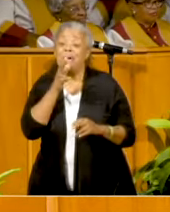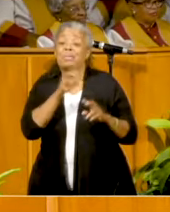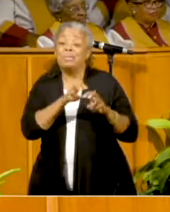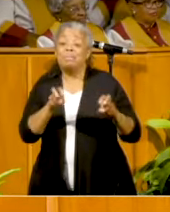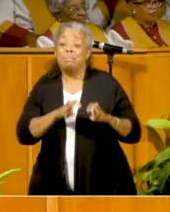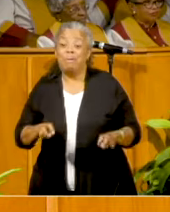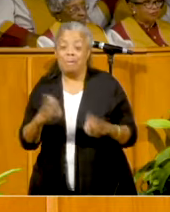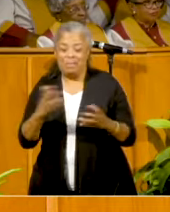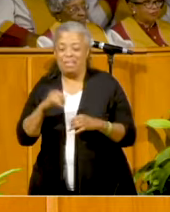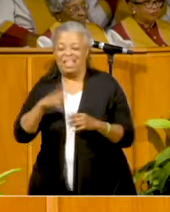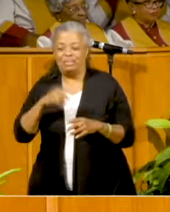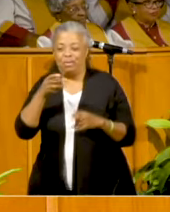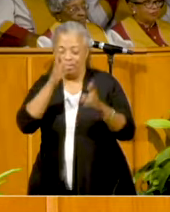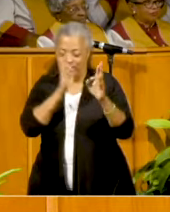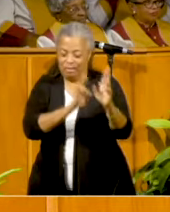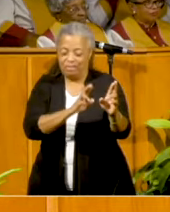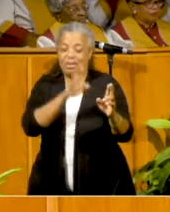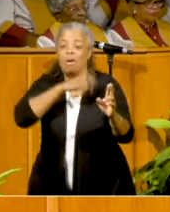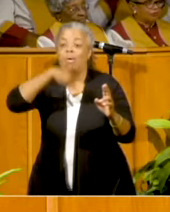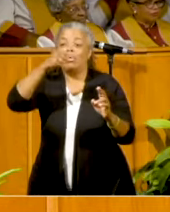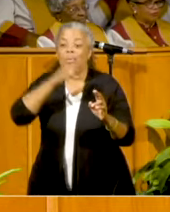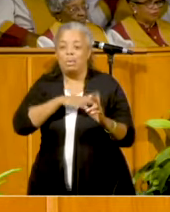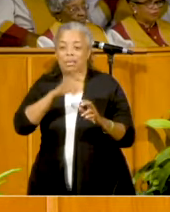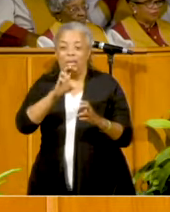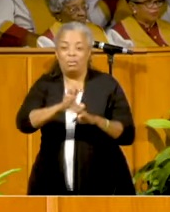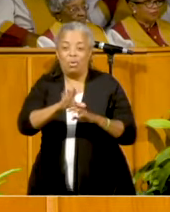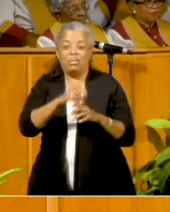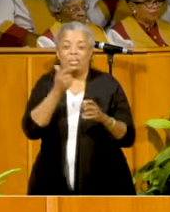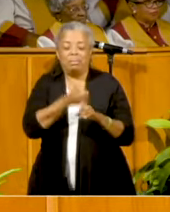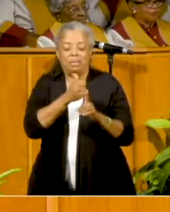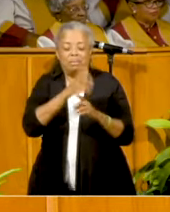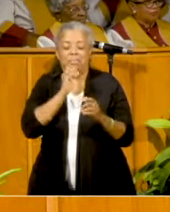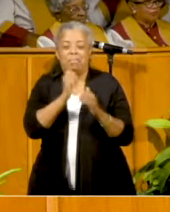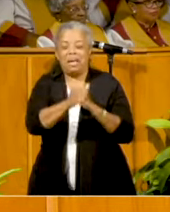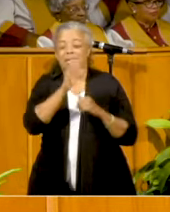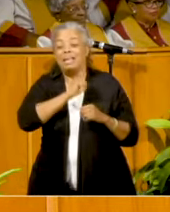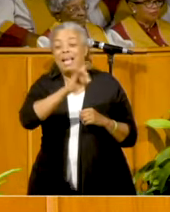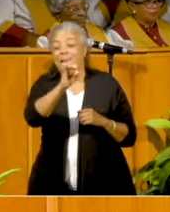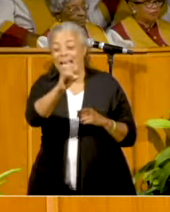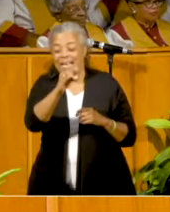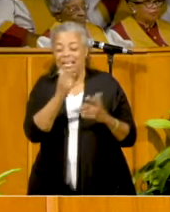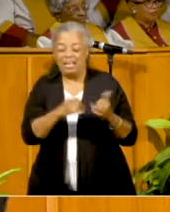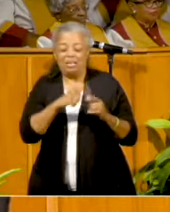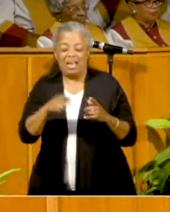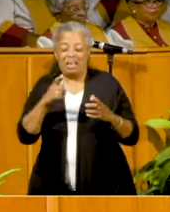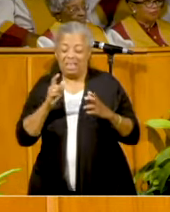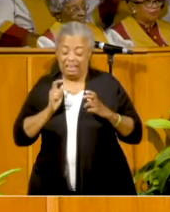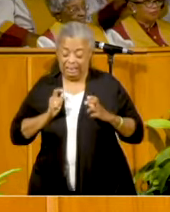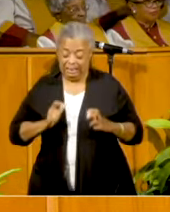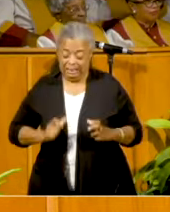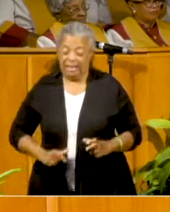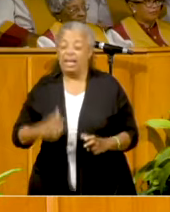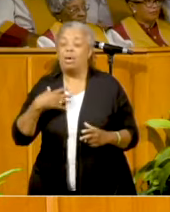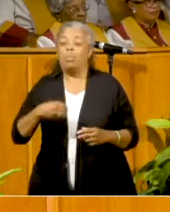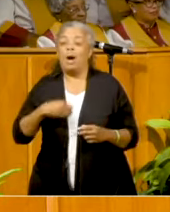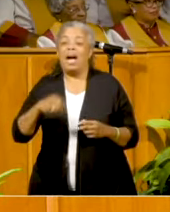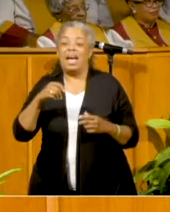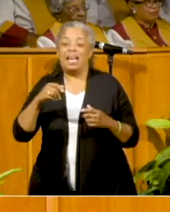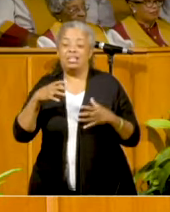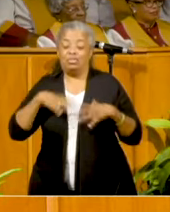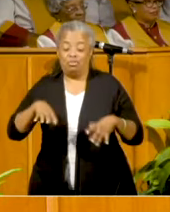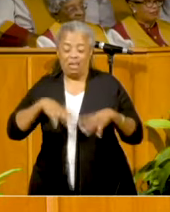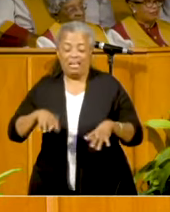for the reverence of the older ladies in church who'd crossed over 80 and could now wear them thick white dresses that were stain-proof, you